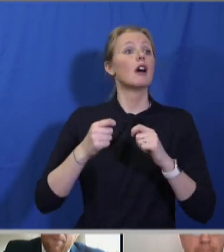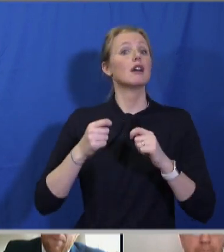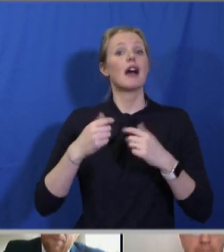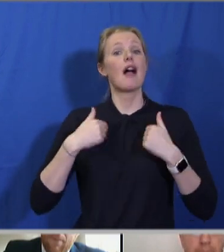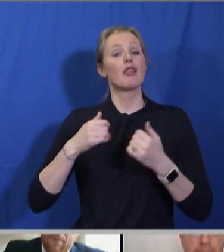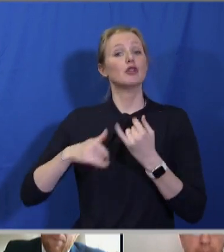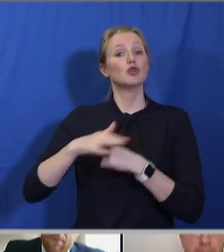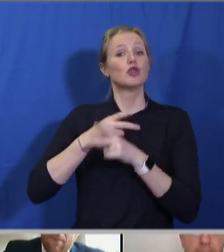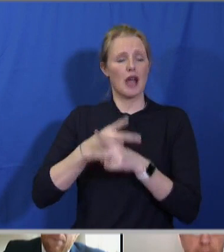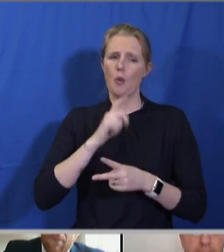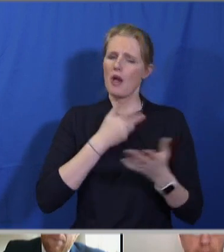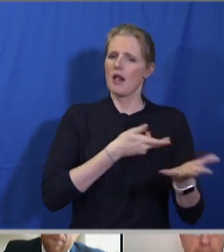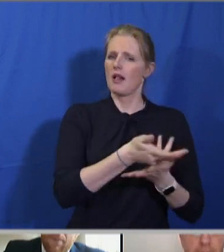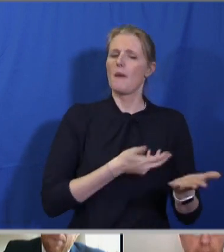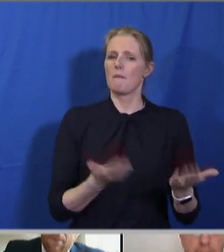Okay. Pam.